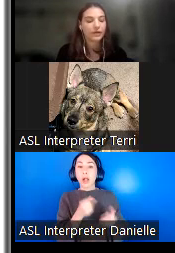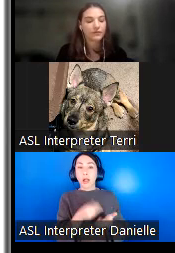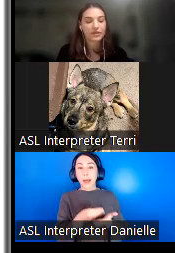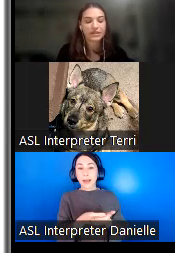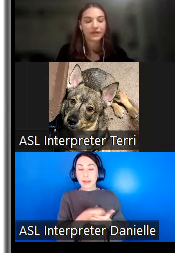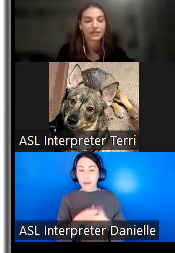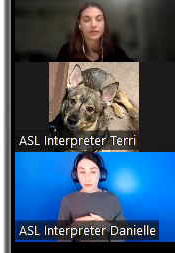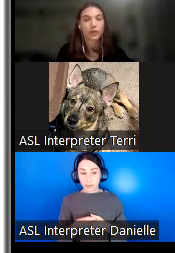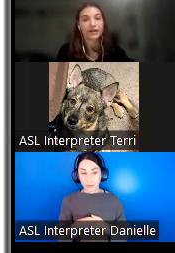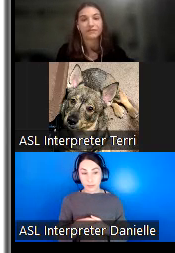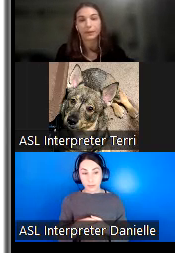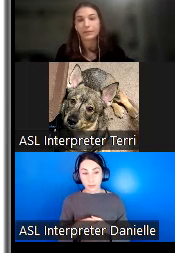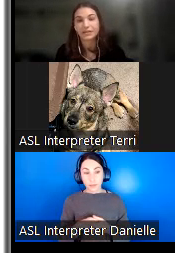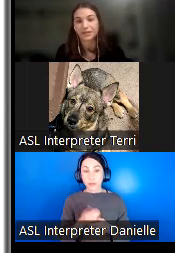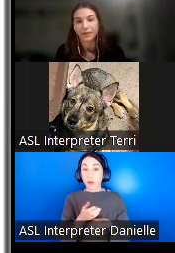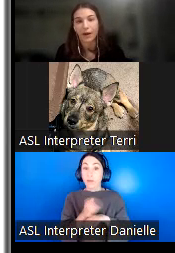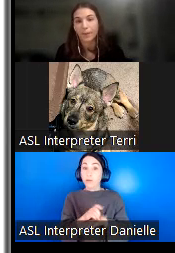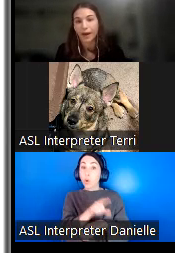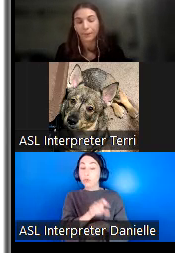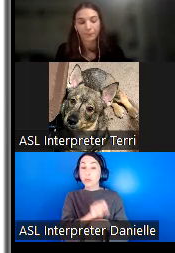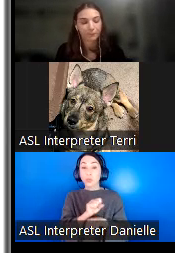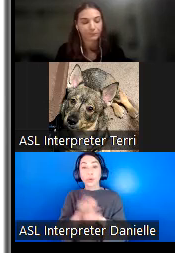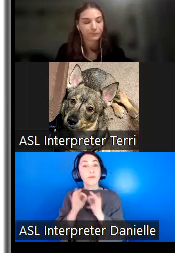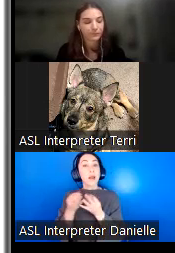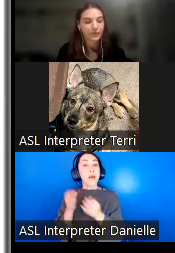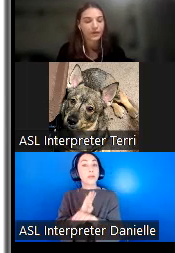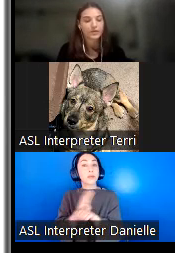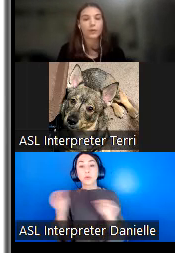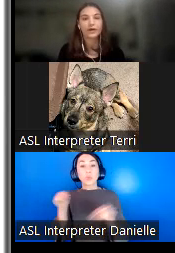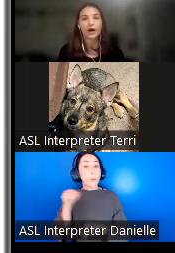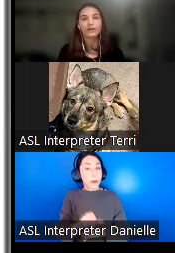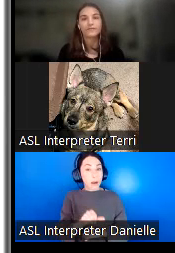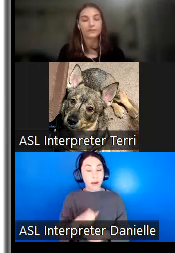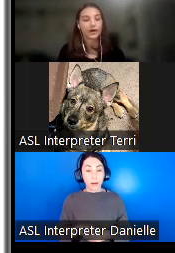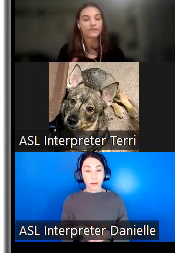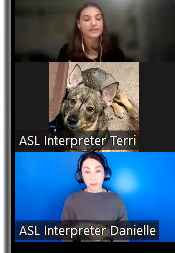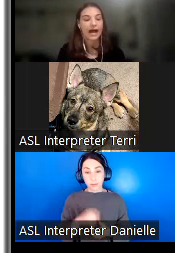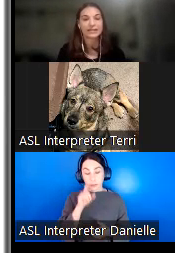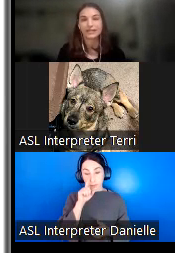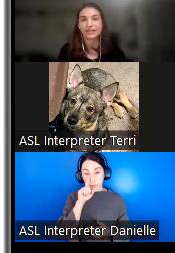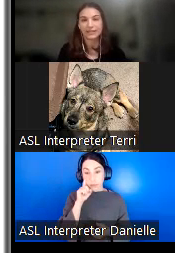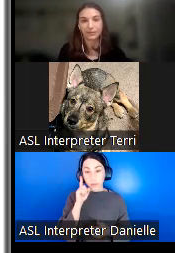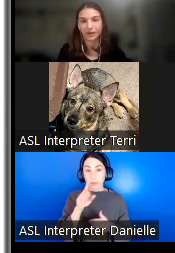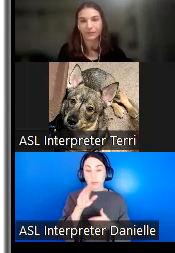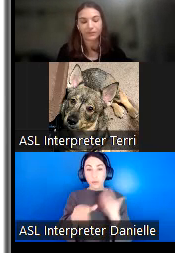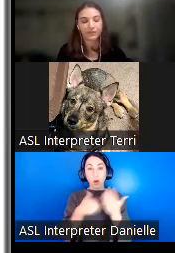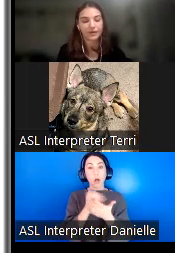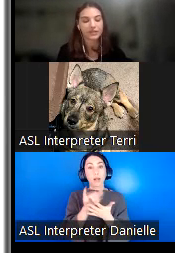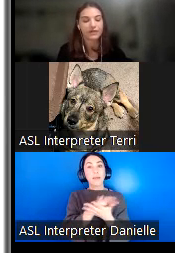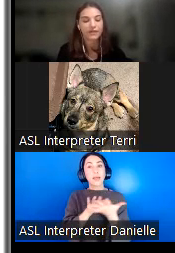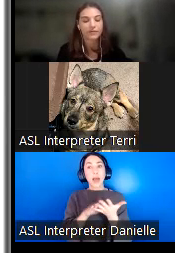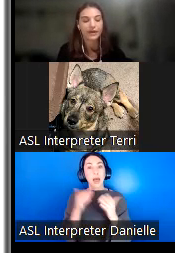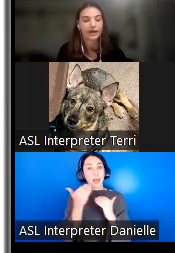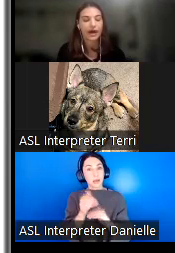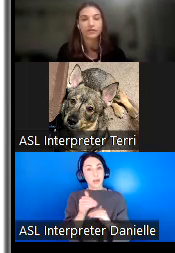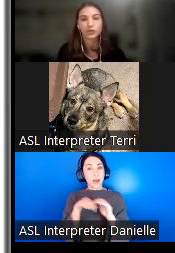It could be forcing the victim to work in a family business without pay. So when all of this access is limited,